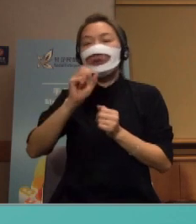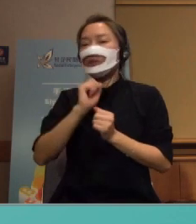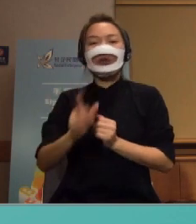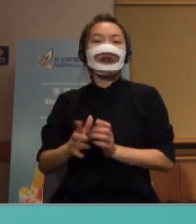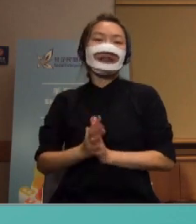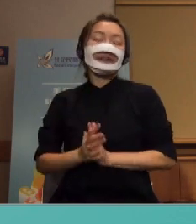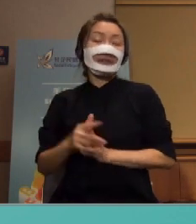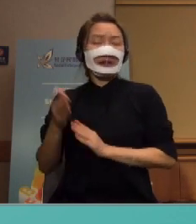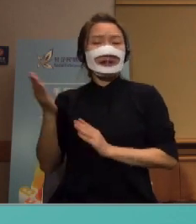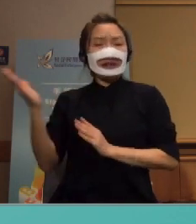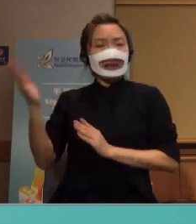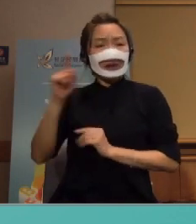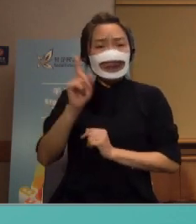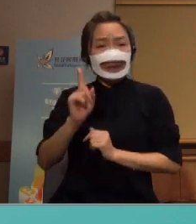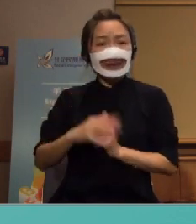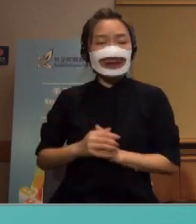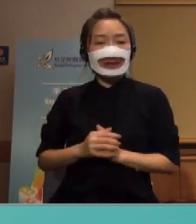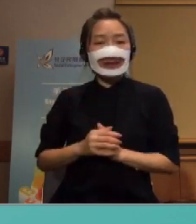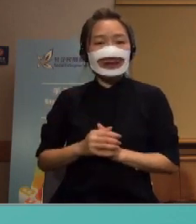bank? Like building a central bank is